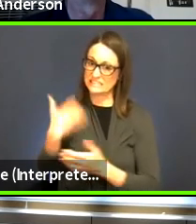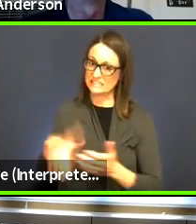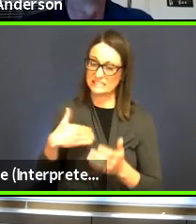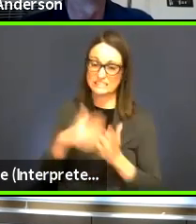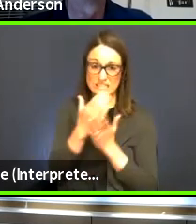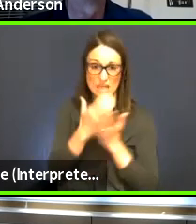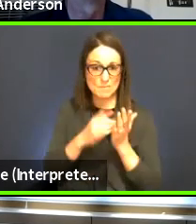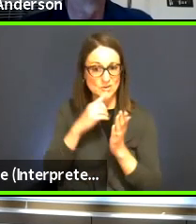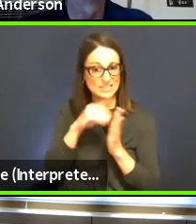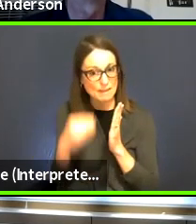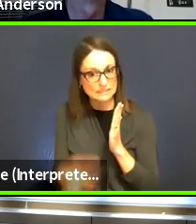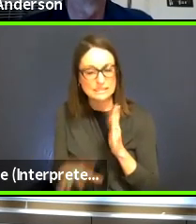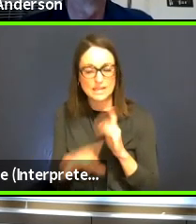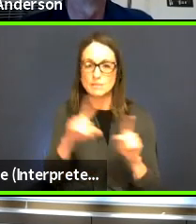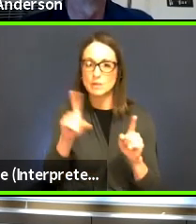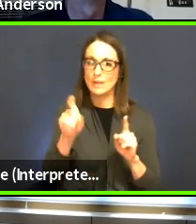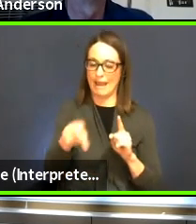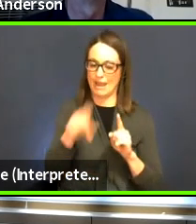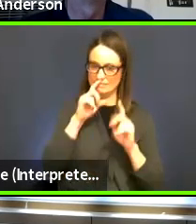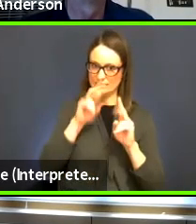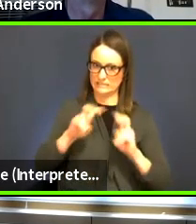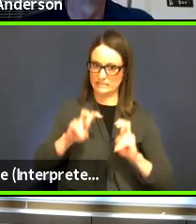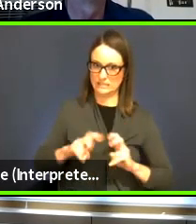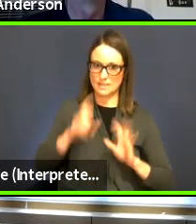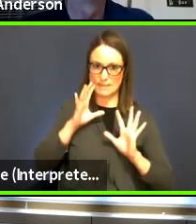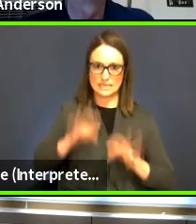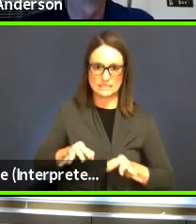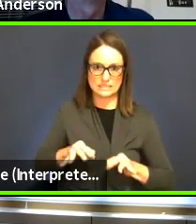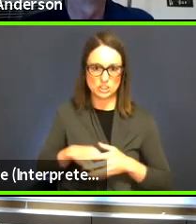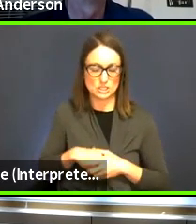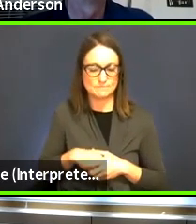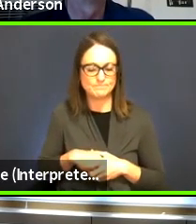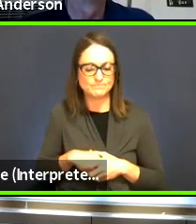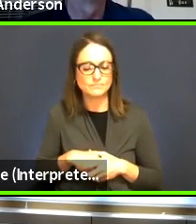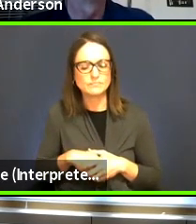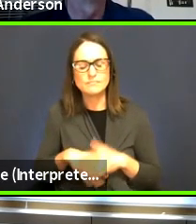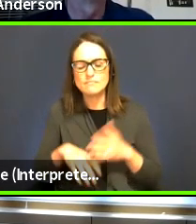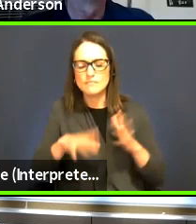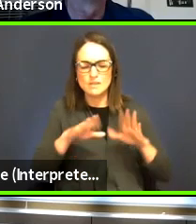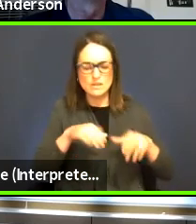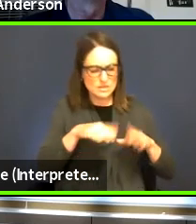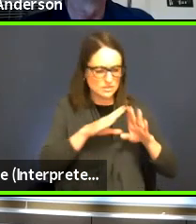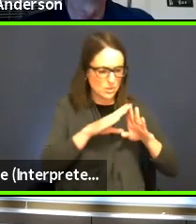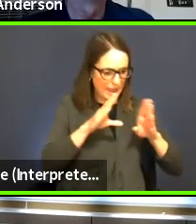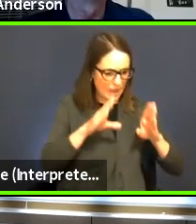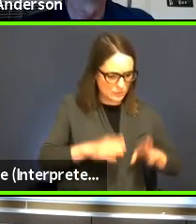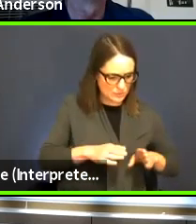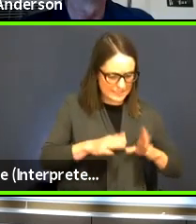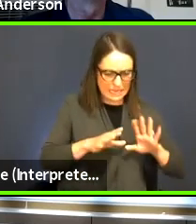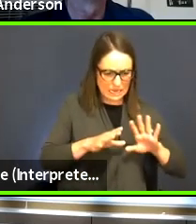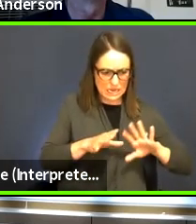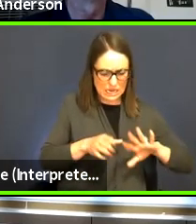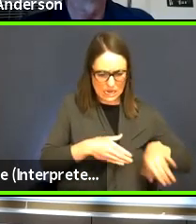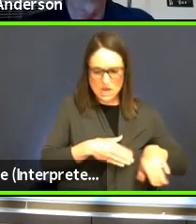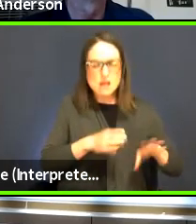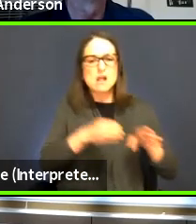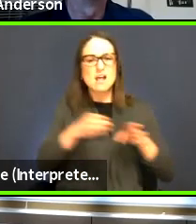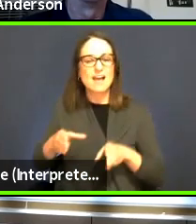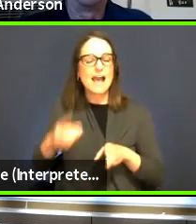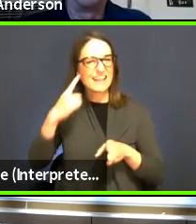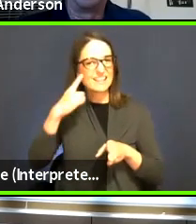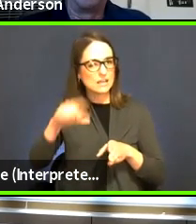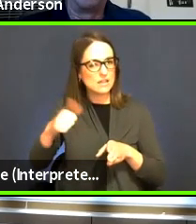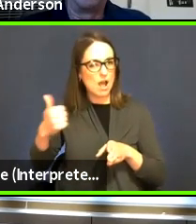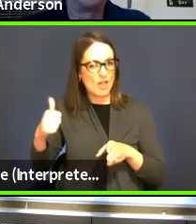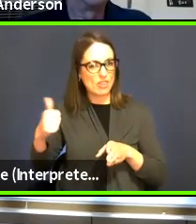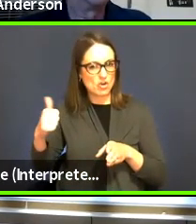decisions. Let's see, we talked about housing density and And then I think the